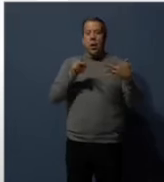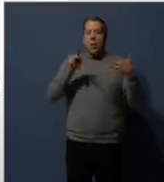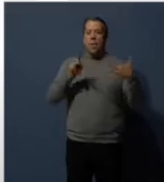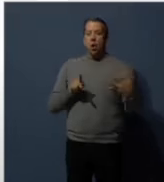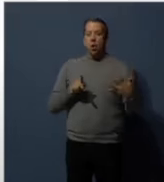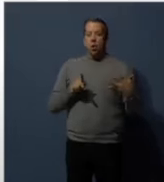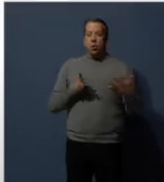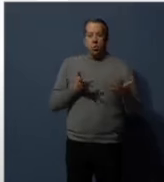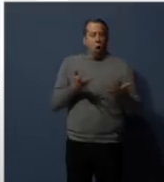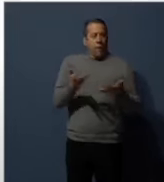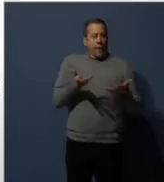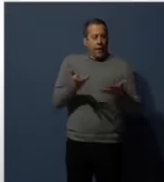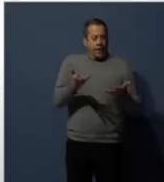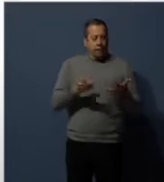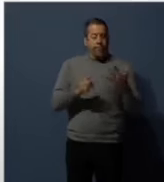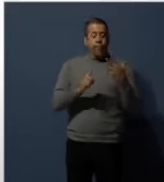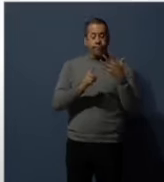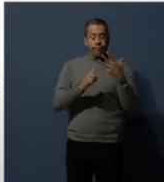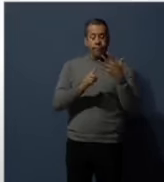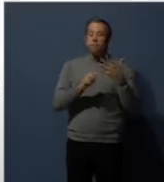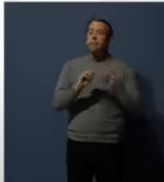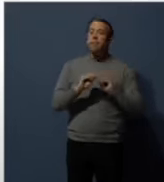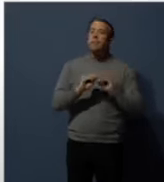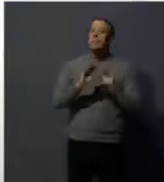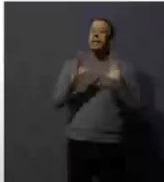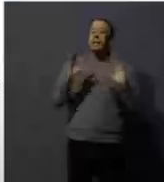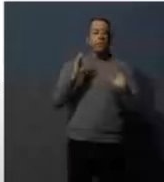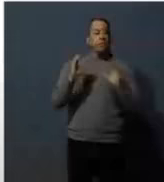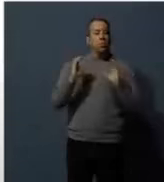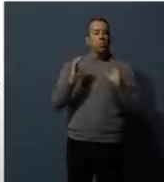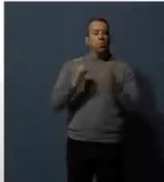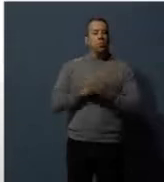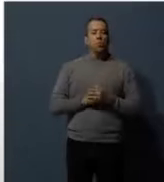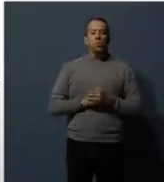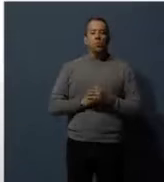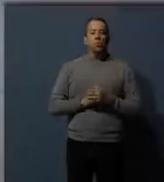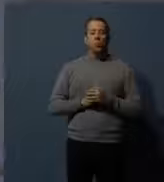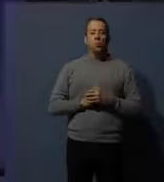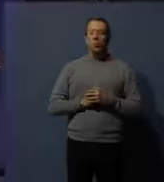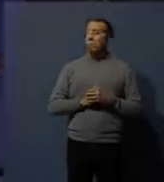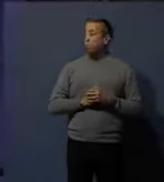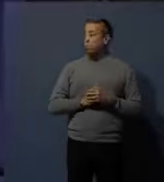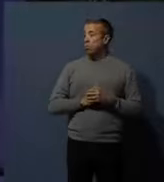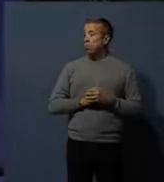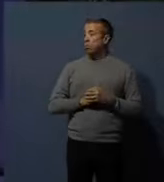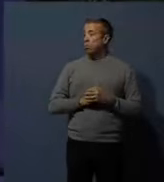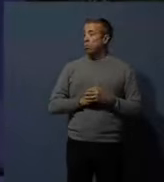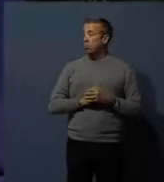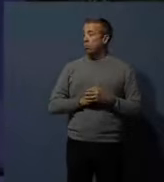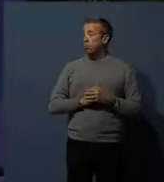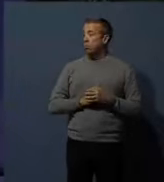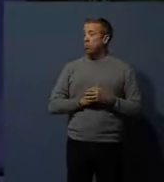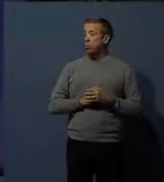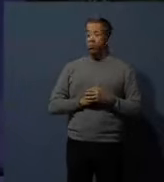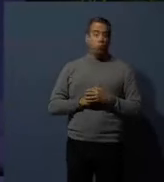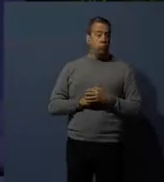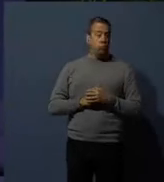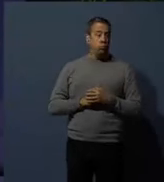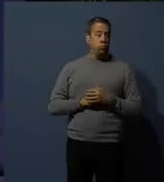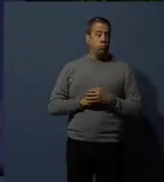fact, but that's all right. And then number five is clear communication. Now, a couple of things to